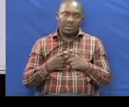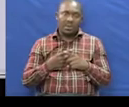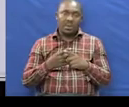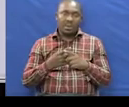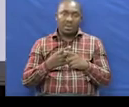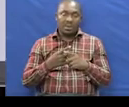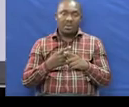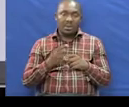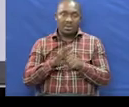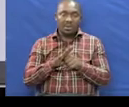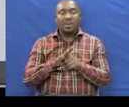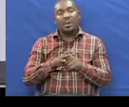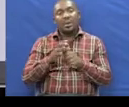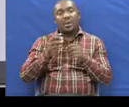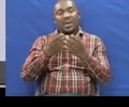of half-filled